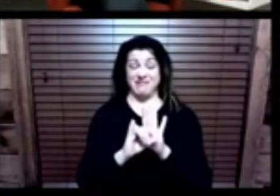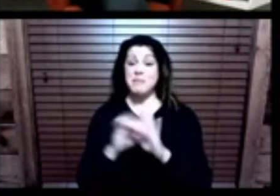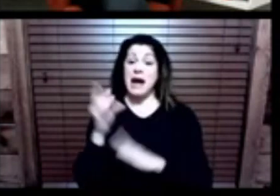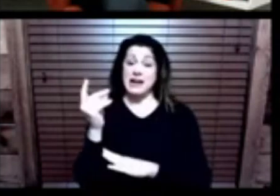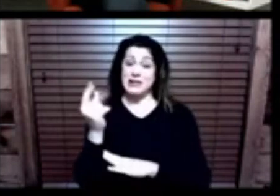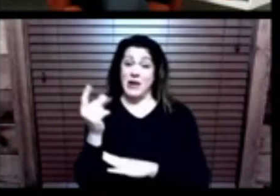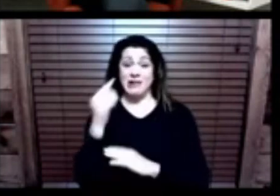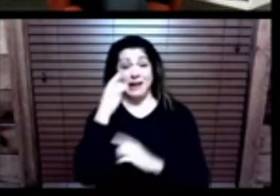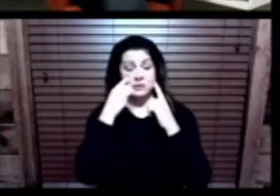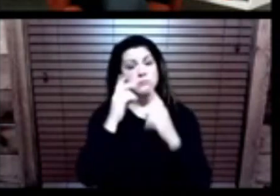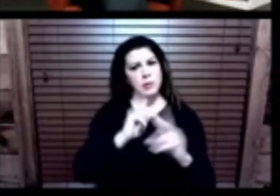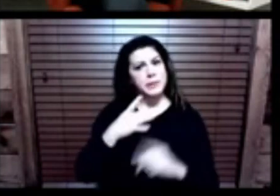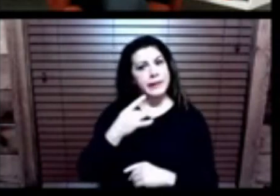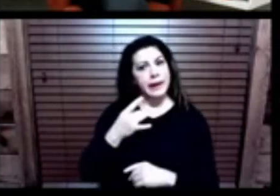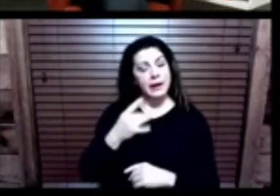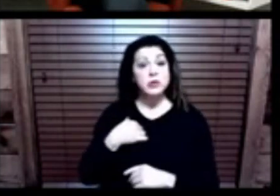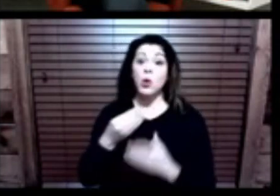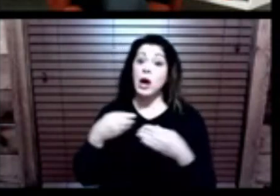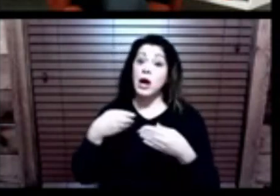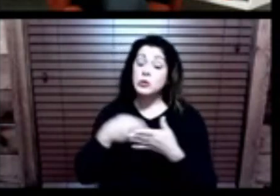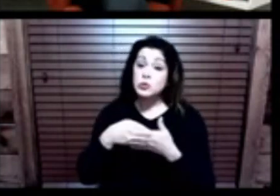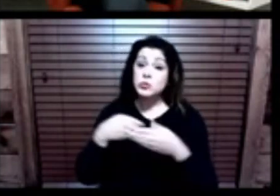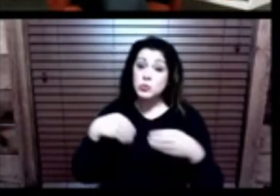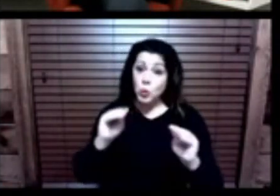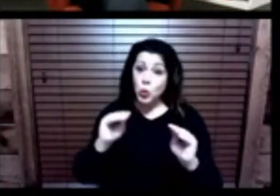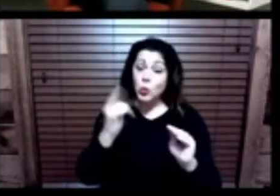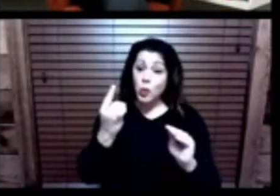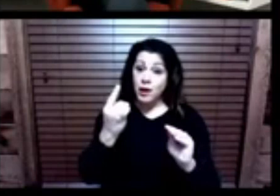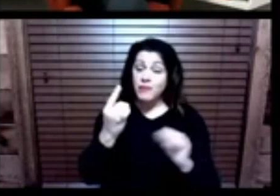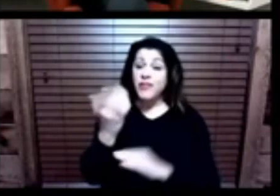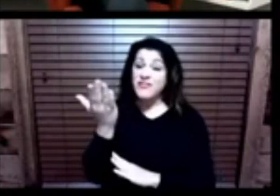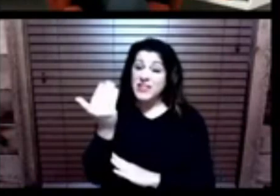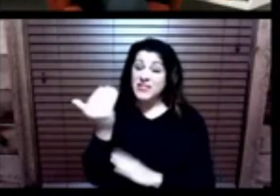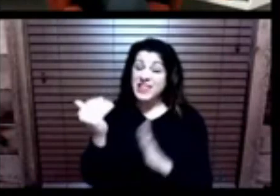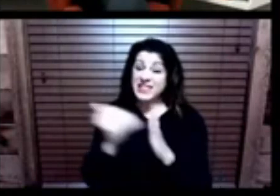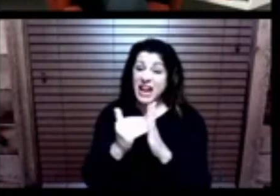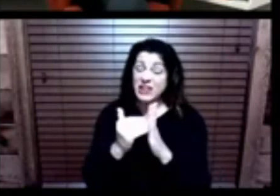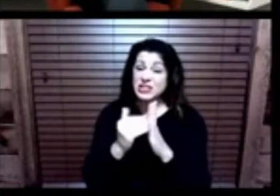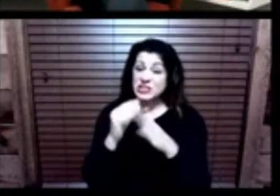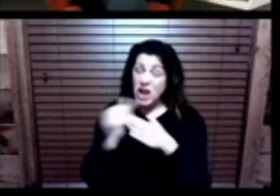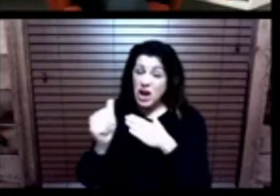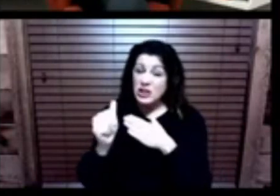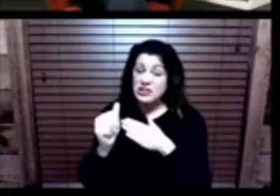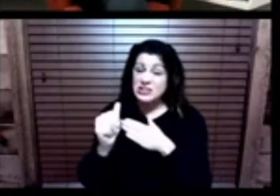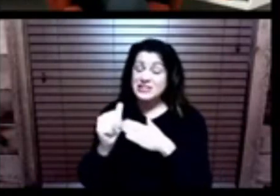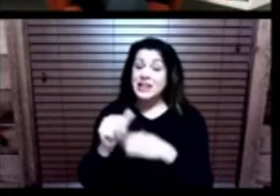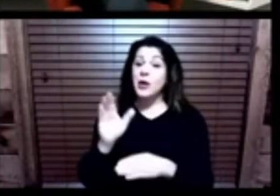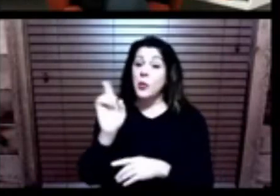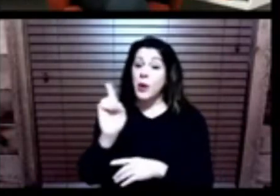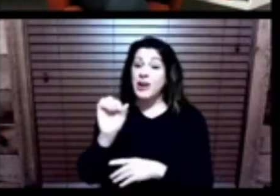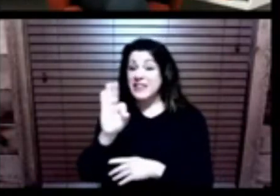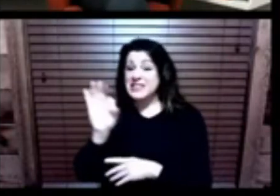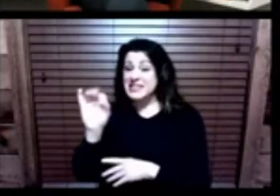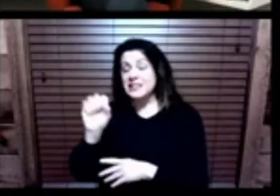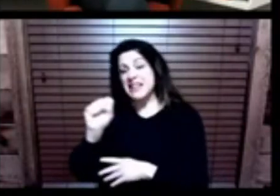sold one for $15,000 in San Francisco at an art show. And I think I got a habit from then, but I was